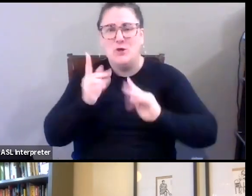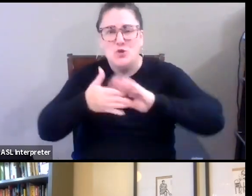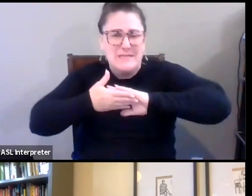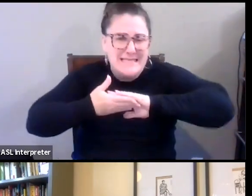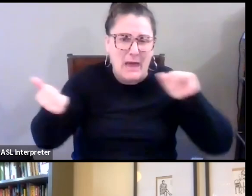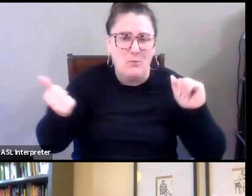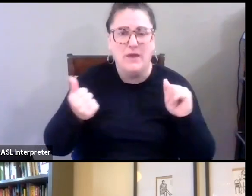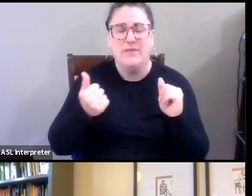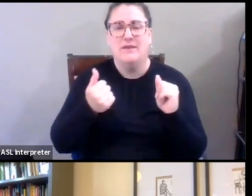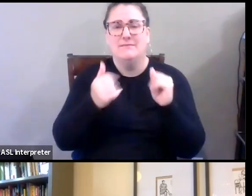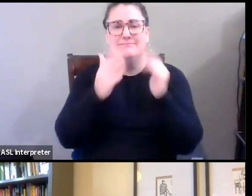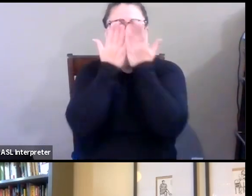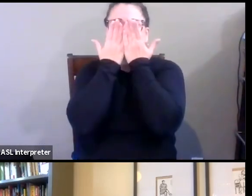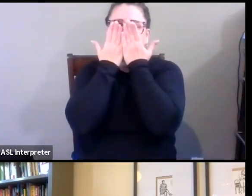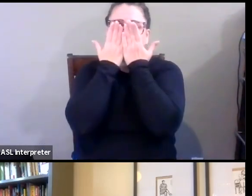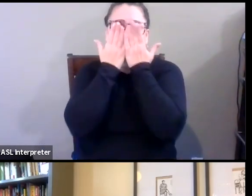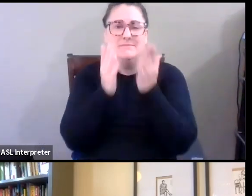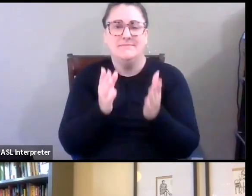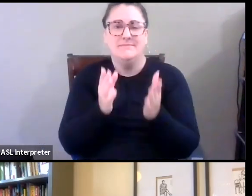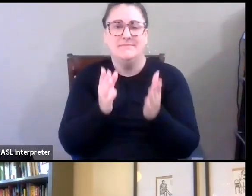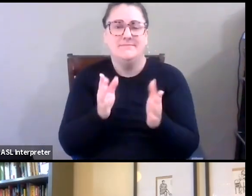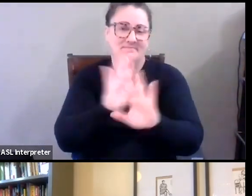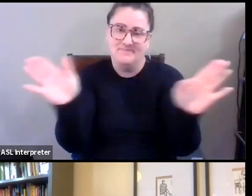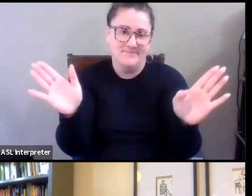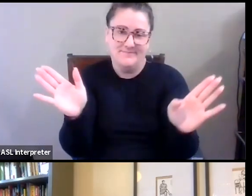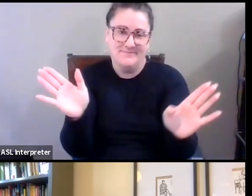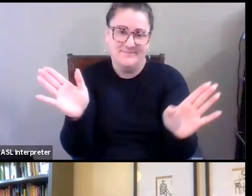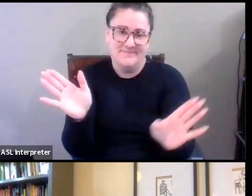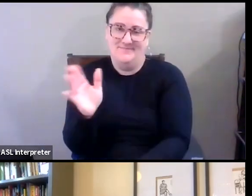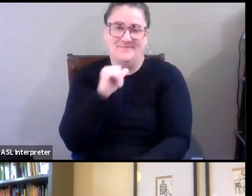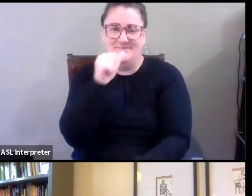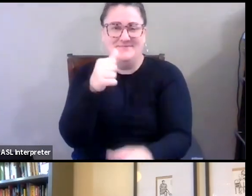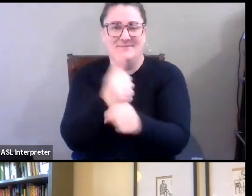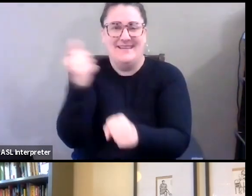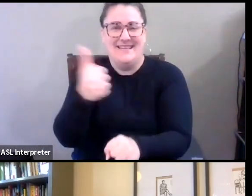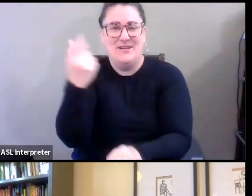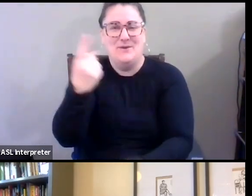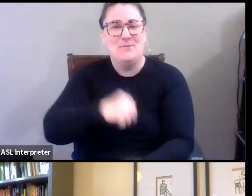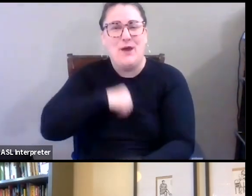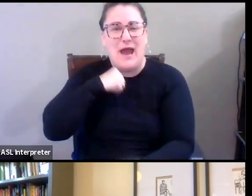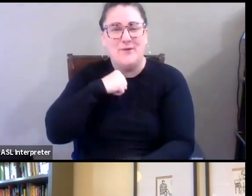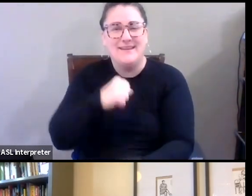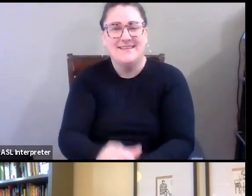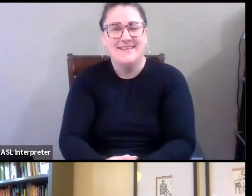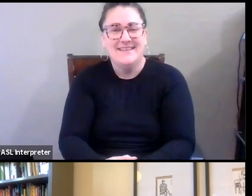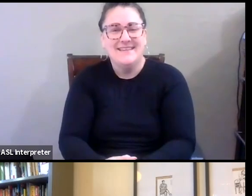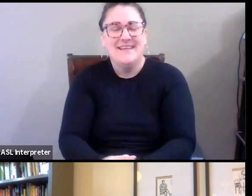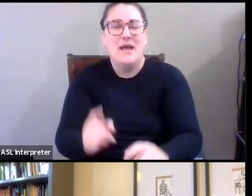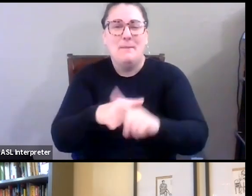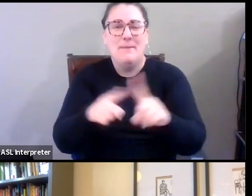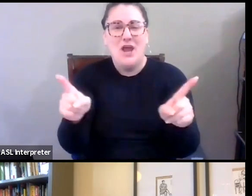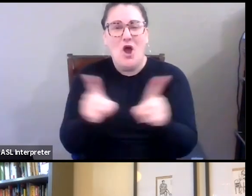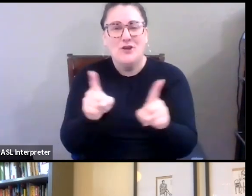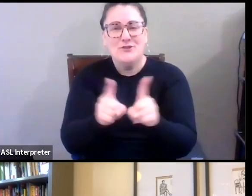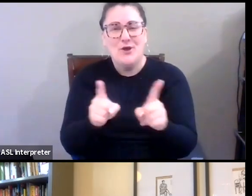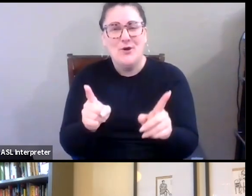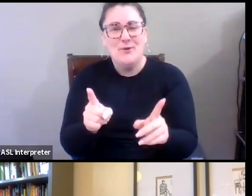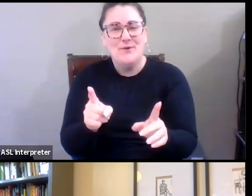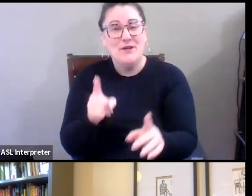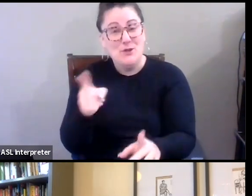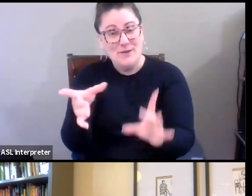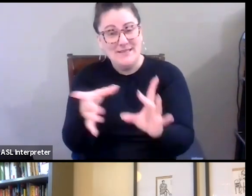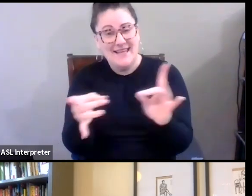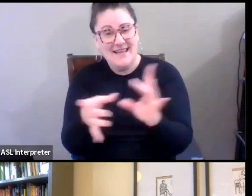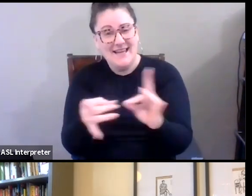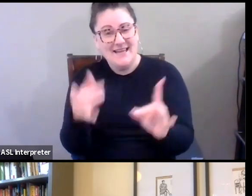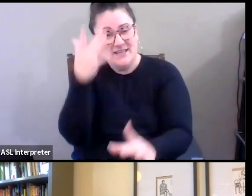Just all that stuff where I was like, this isn't gonna make anyone proud. But then the other part of that too is, like as you were saying, Monique, like this